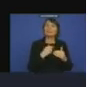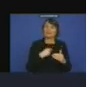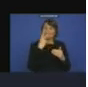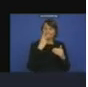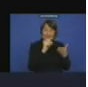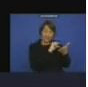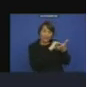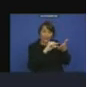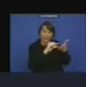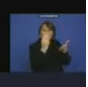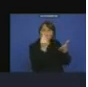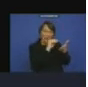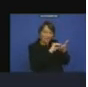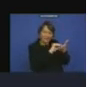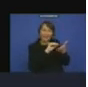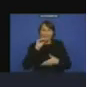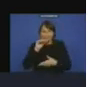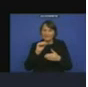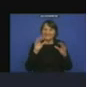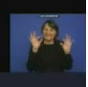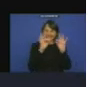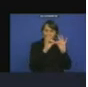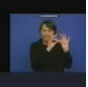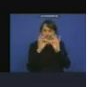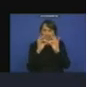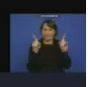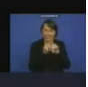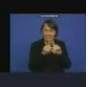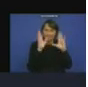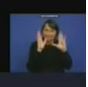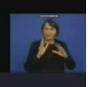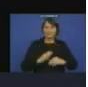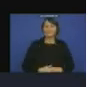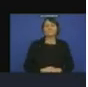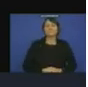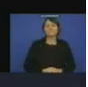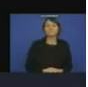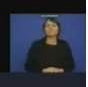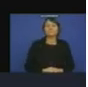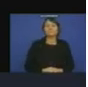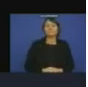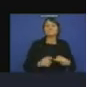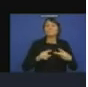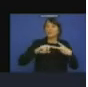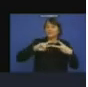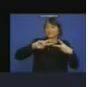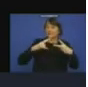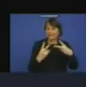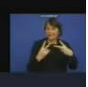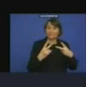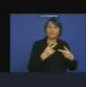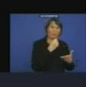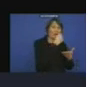screen for these applications. Then a second type of lump sum is the one that we will apply